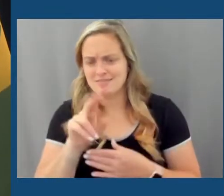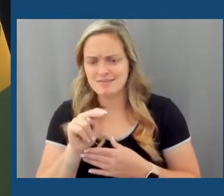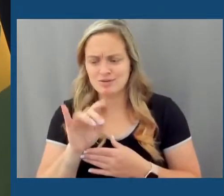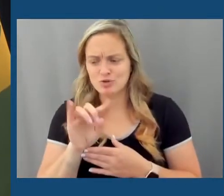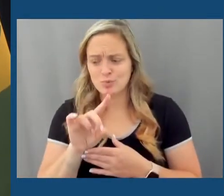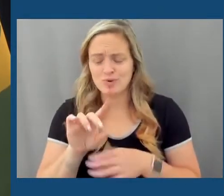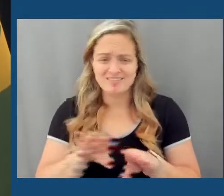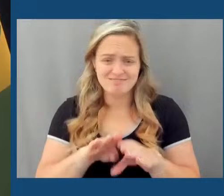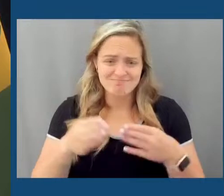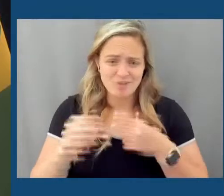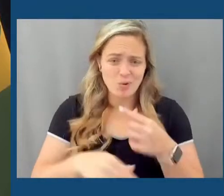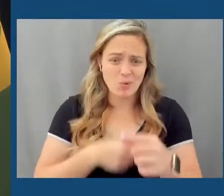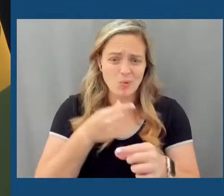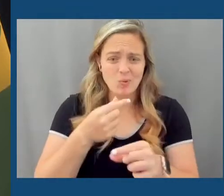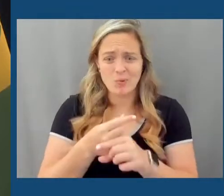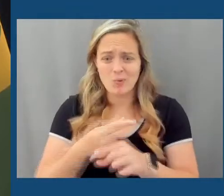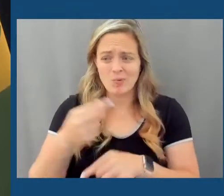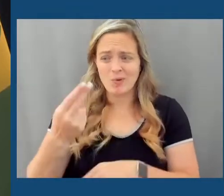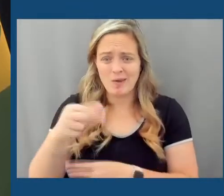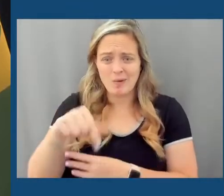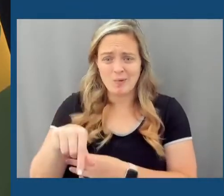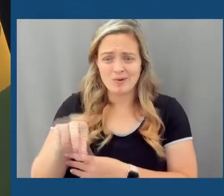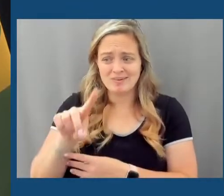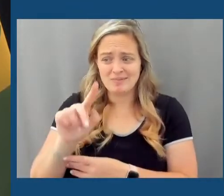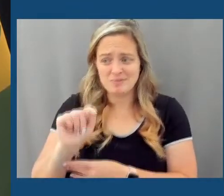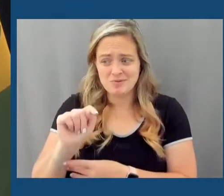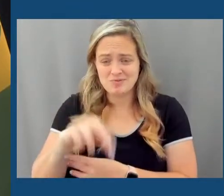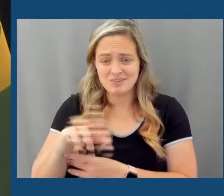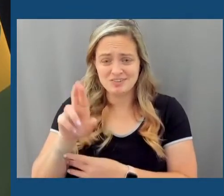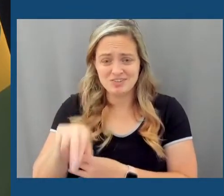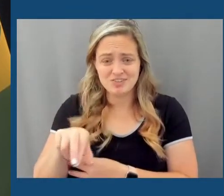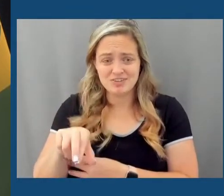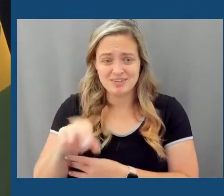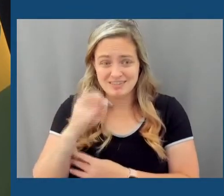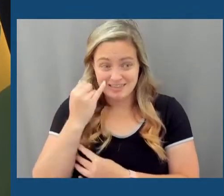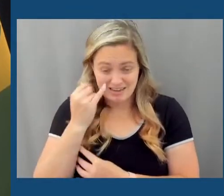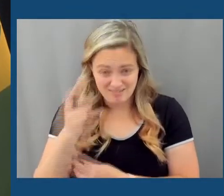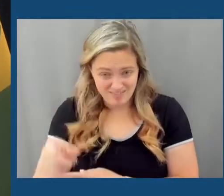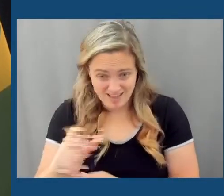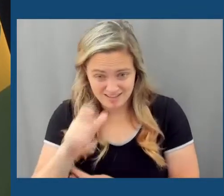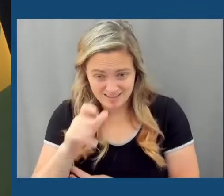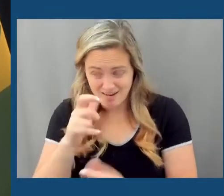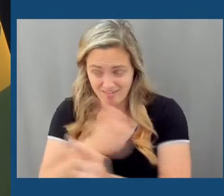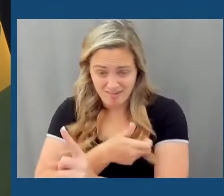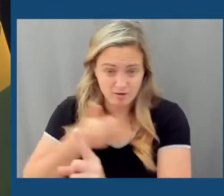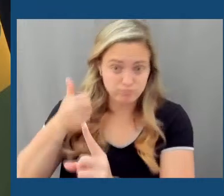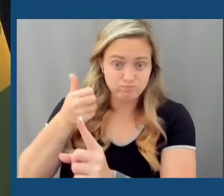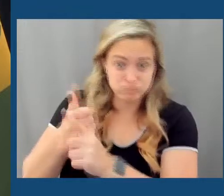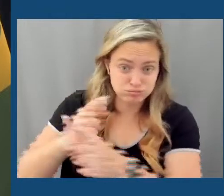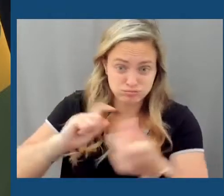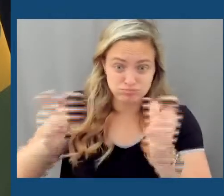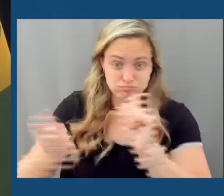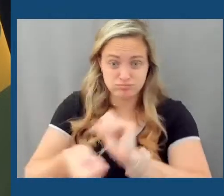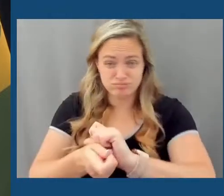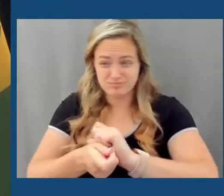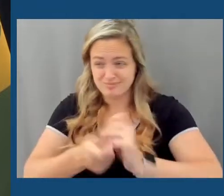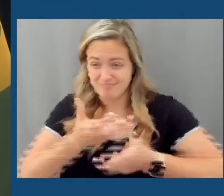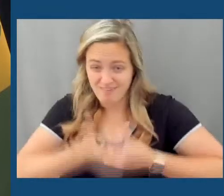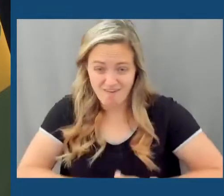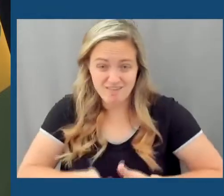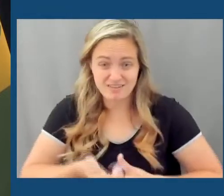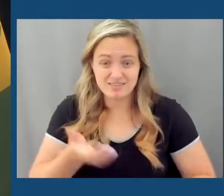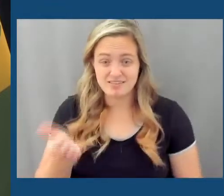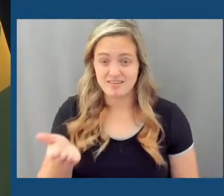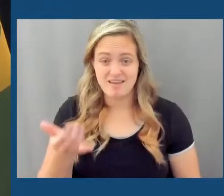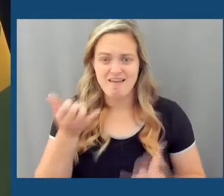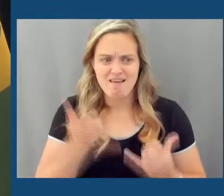headquarters, Fortune 500 company right in downtown Rochester. If that's not a shot in the arm, if that's not a symbol of confidence that is now